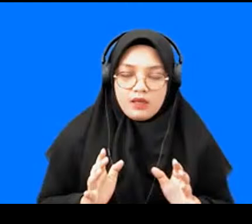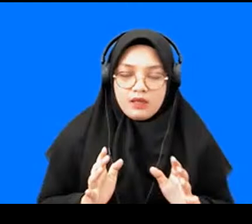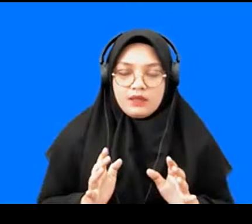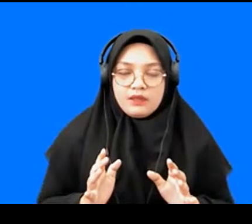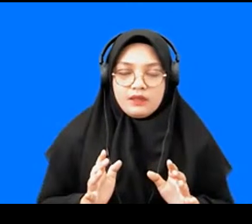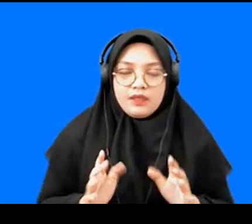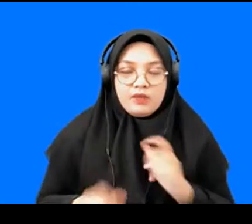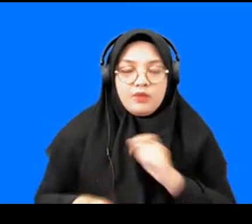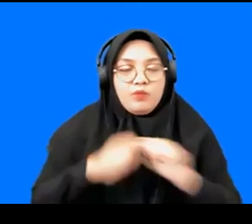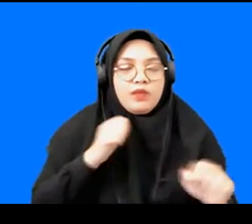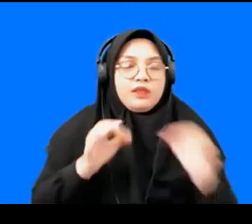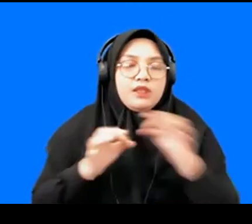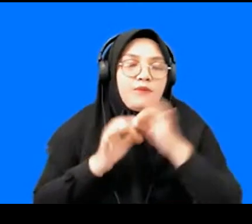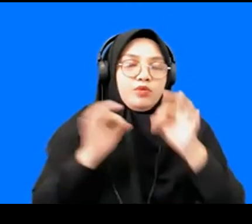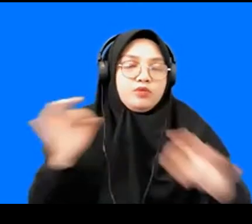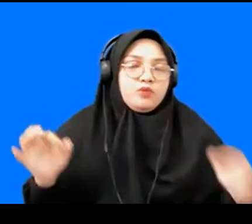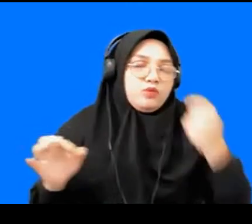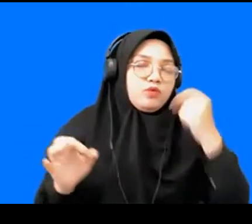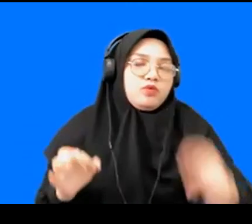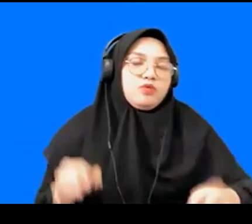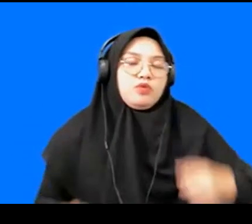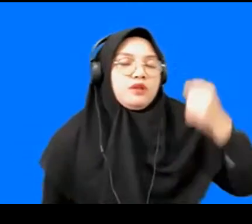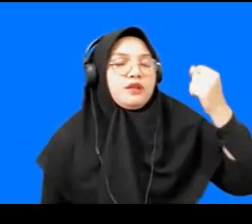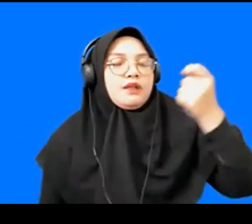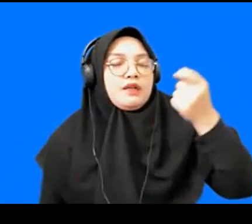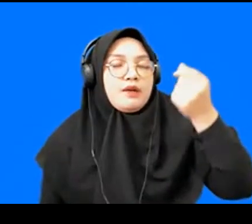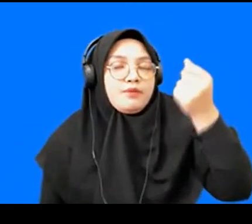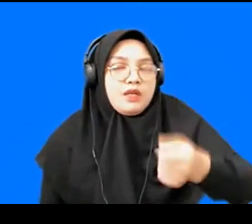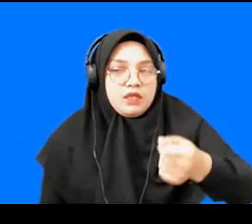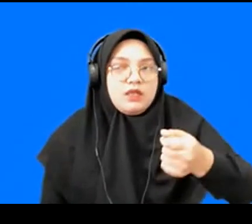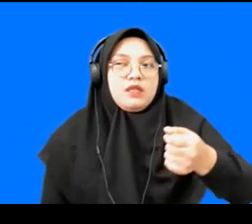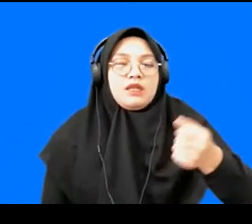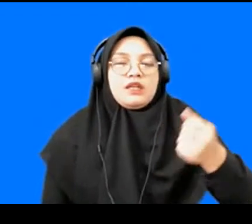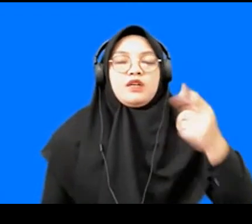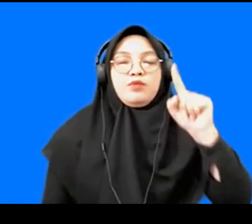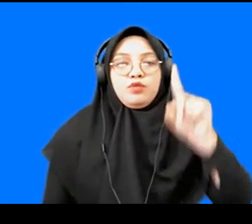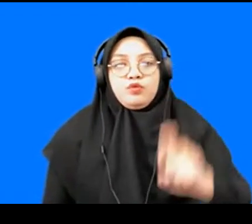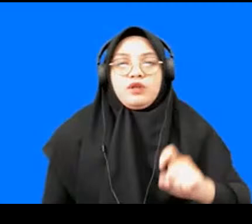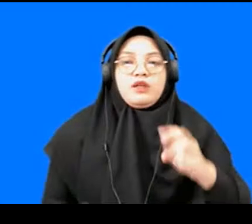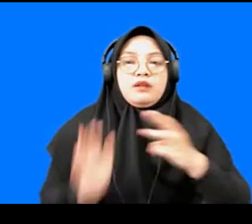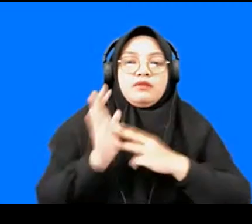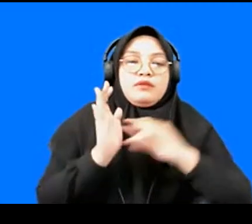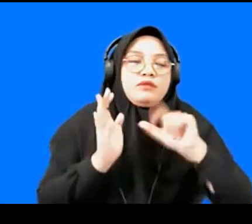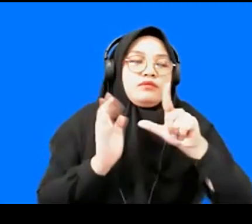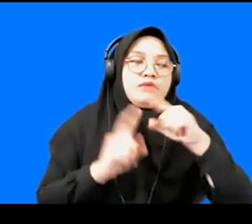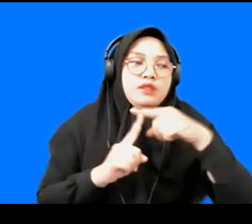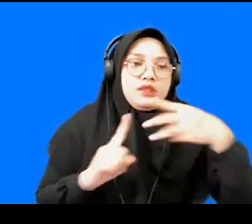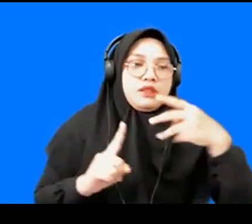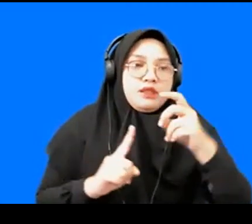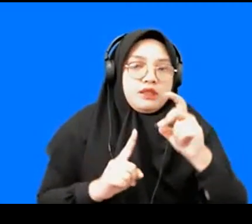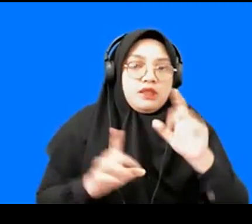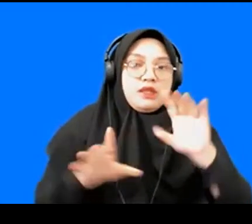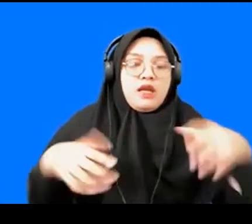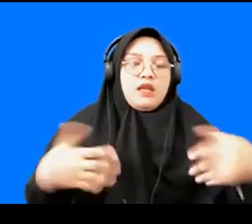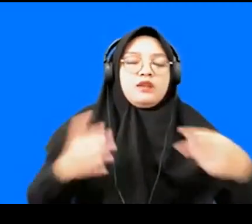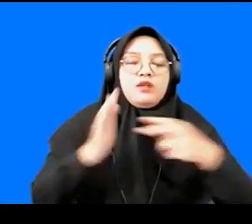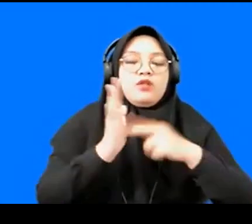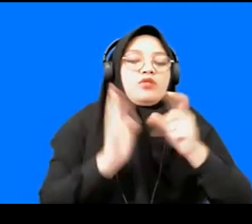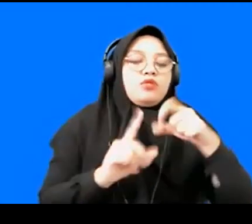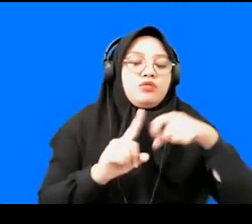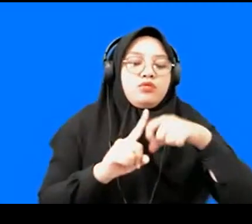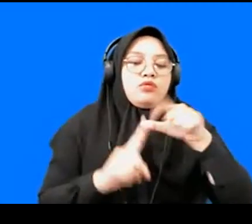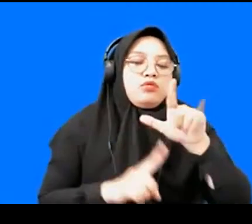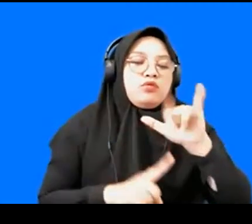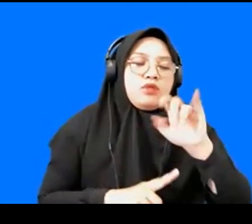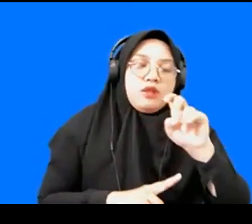getting margin somewhere, even nuclear submarine. So why not really spend making sure that the spending